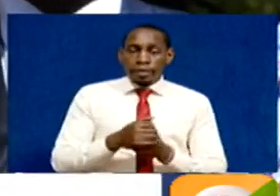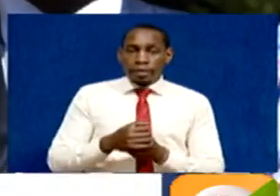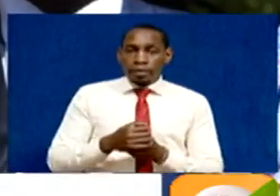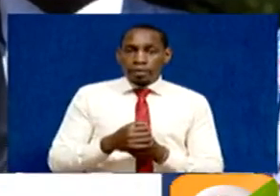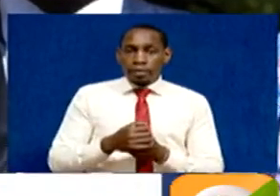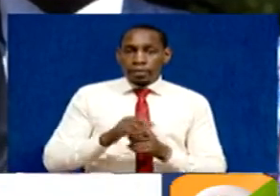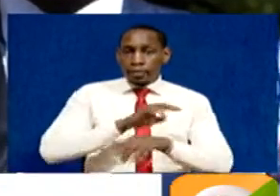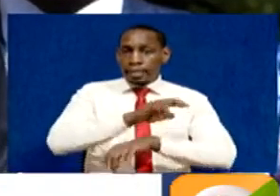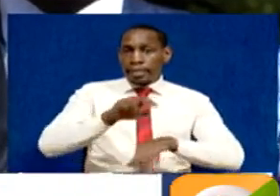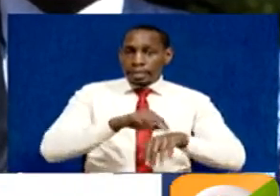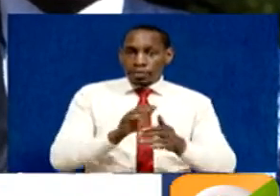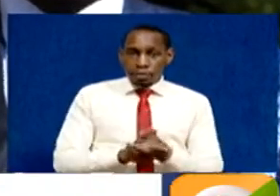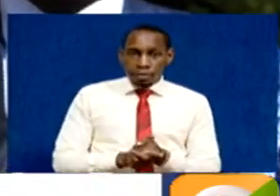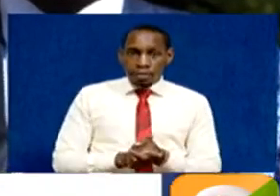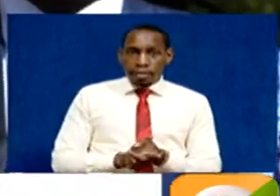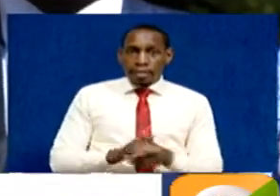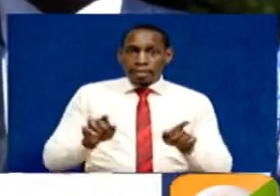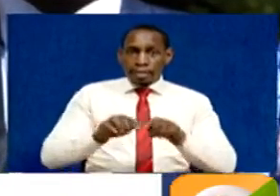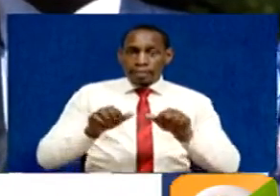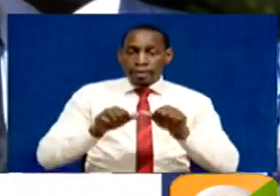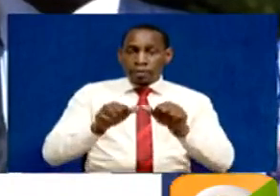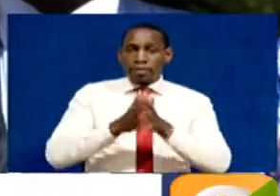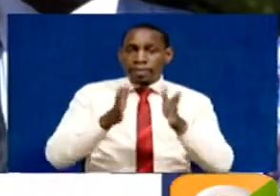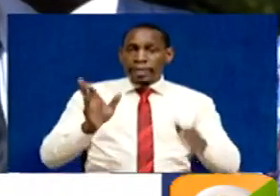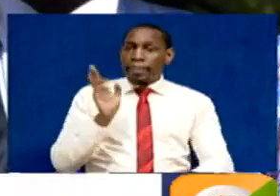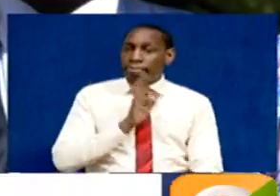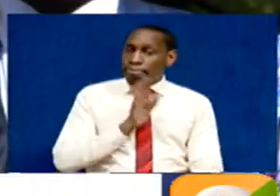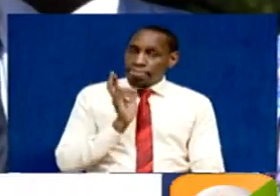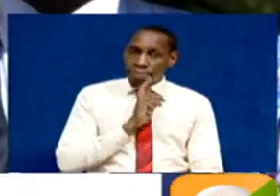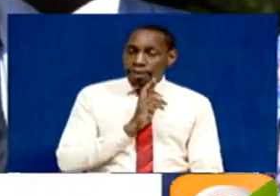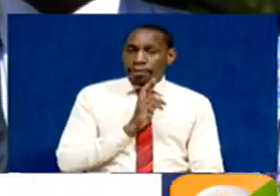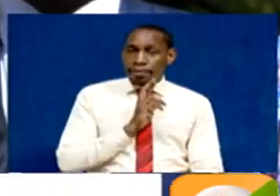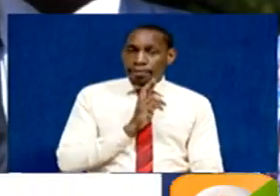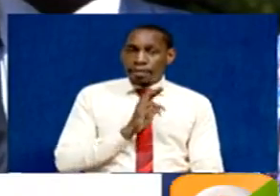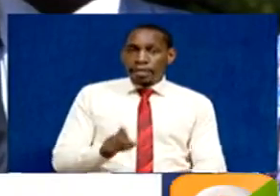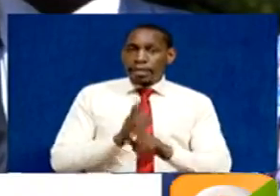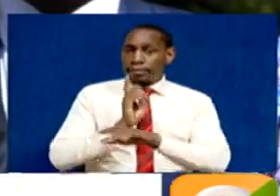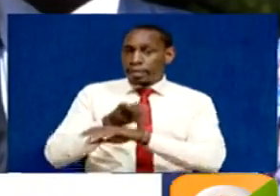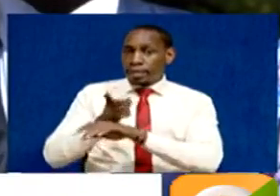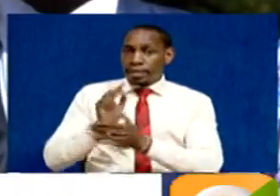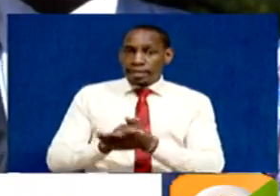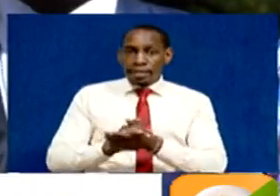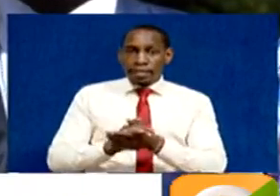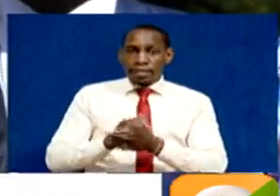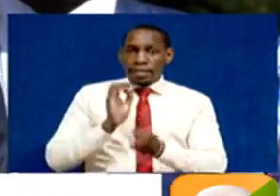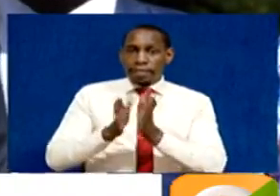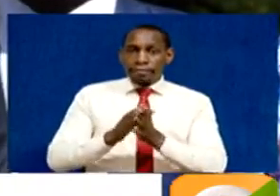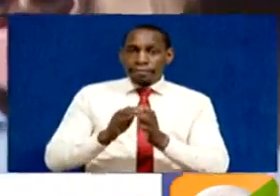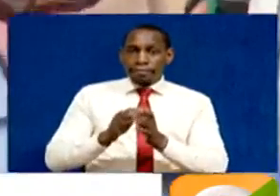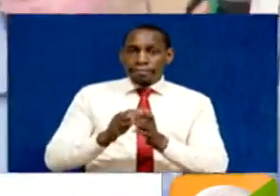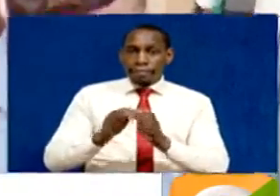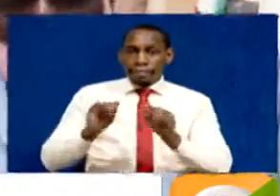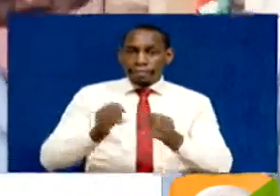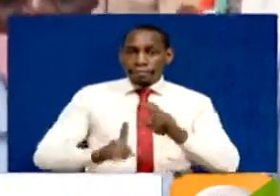nation. This still remains the greatest danger and risk in case of any new